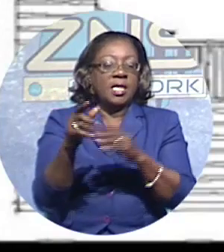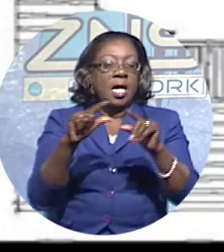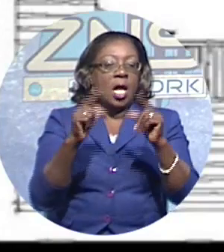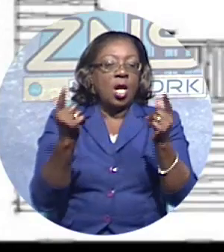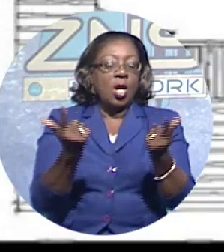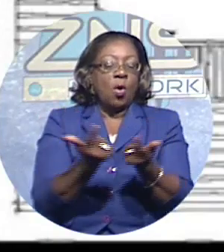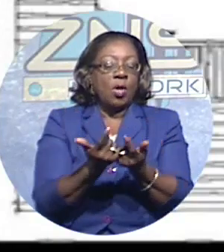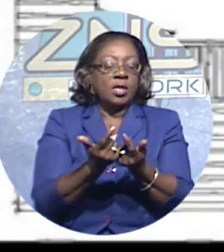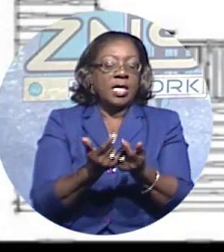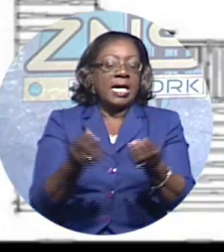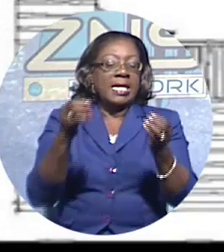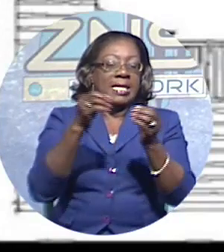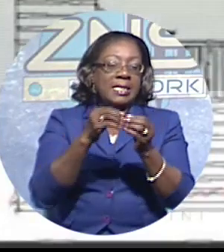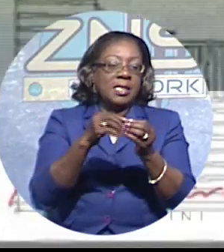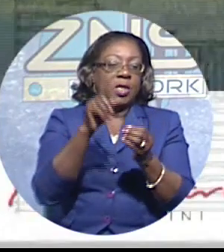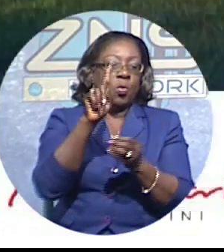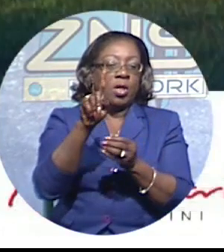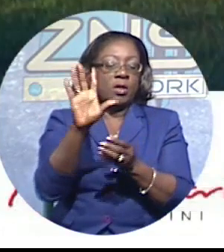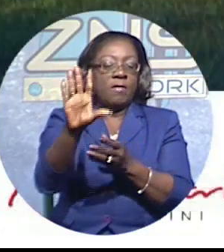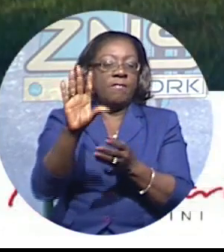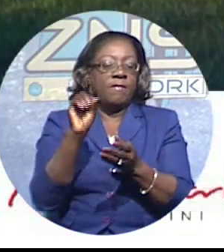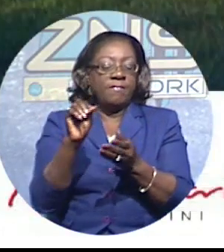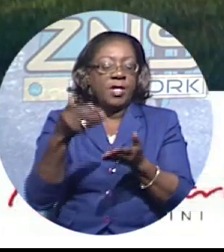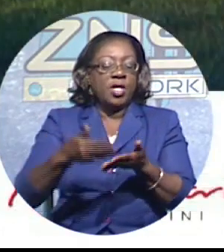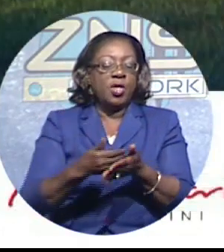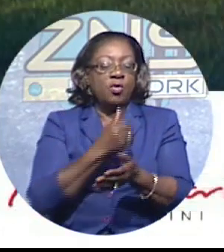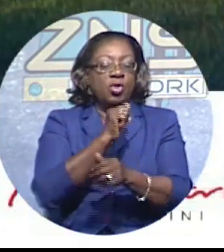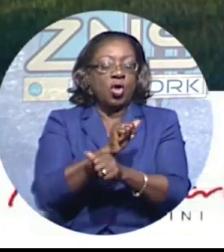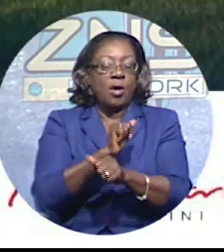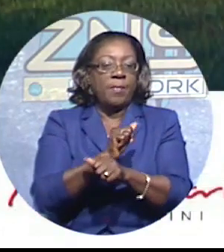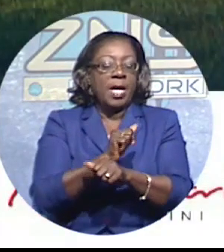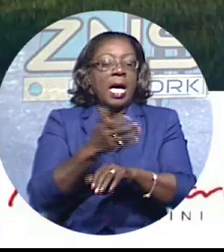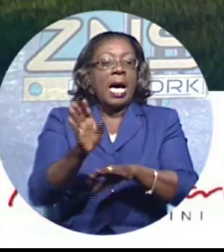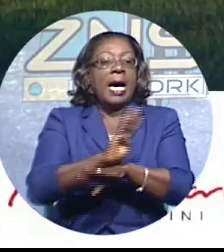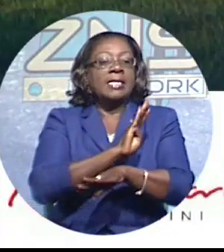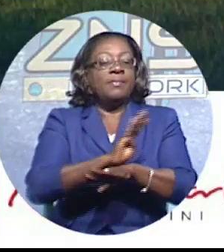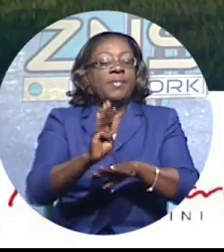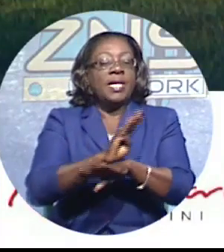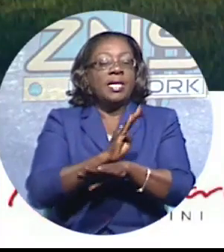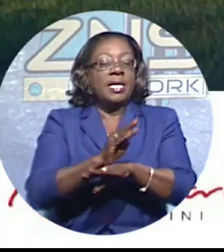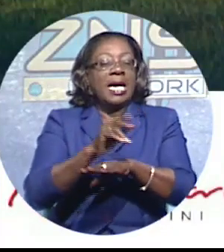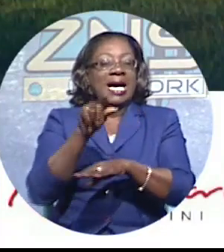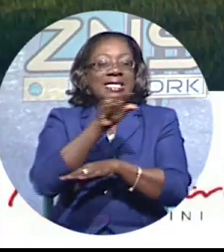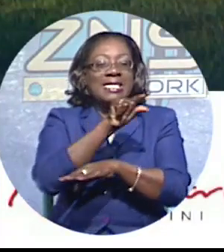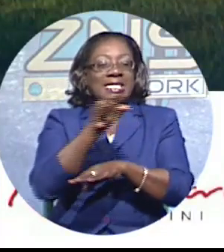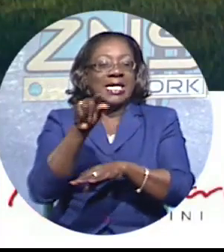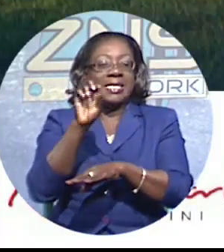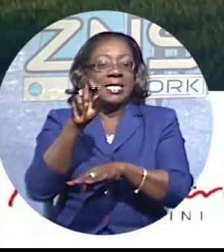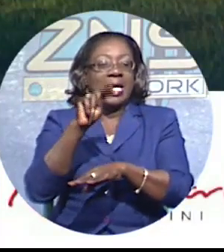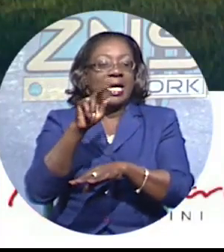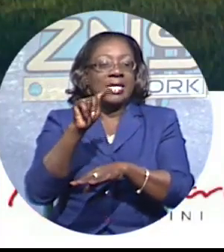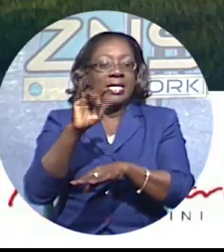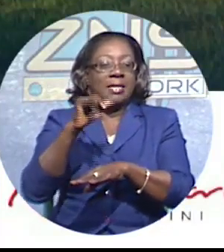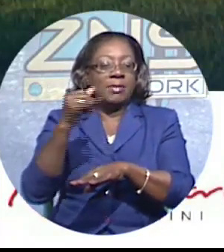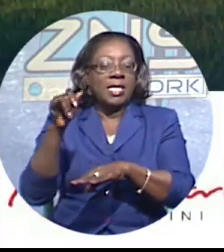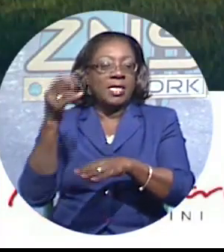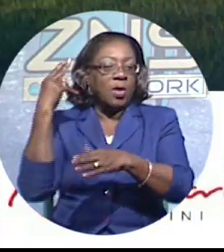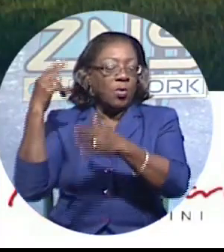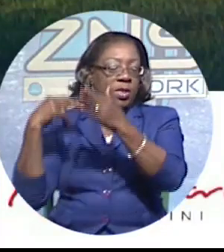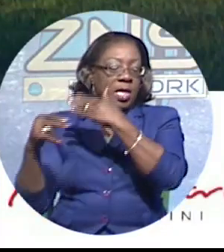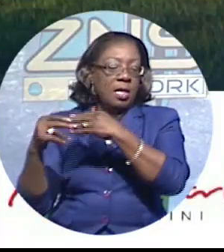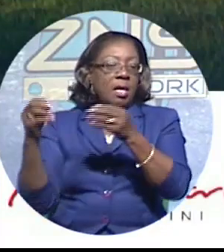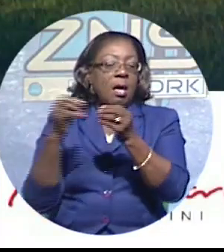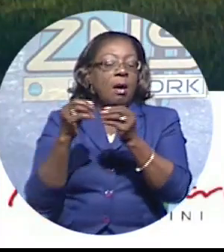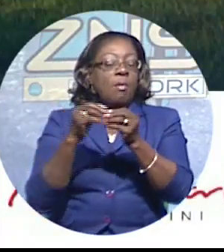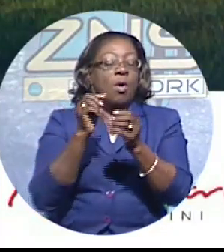additional 150 new jobs. In Bimini, at the Genting Resort and Casino, 500 more jobs. The same